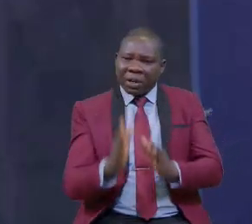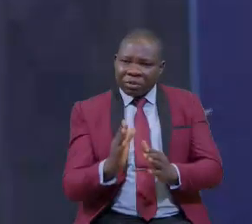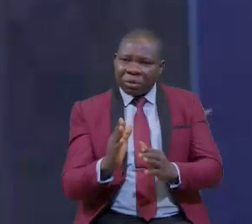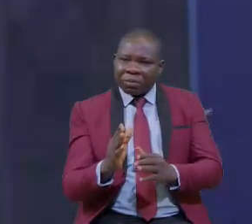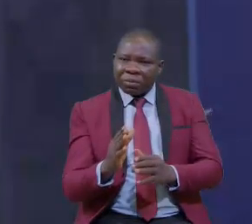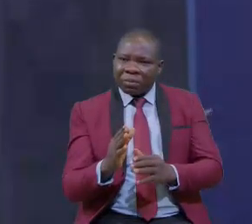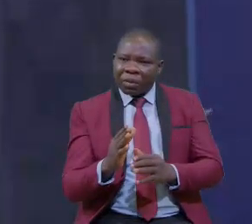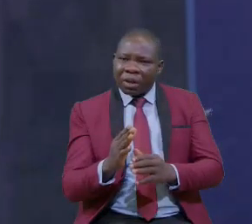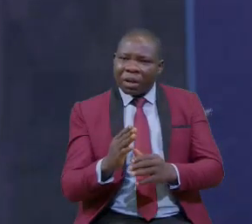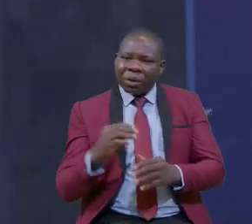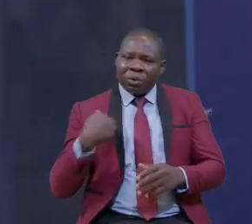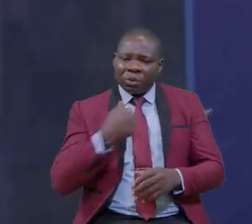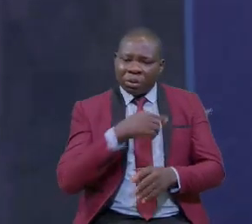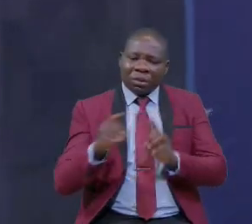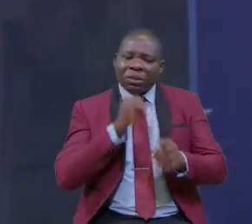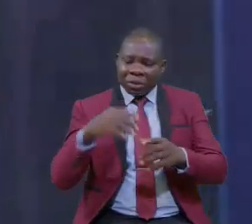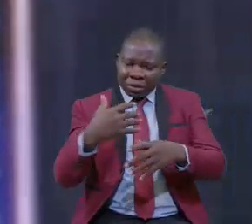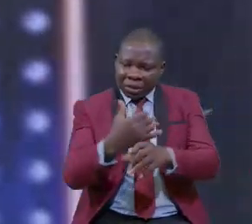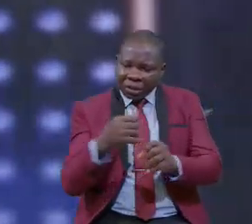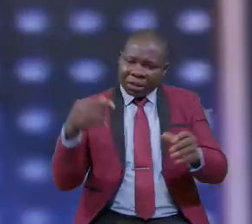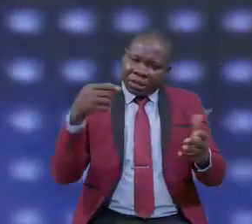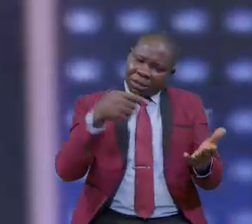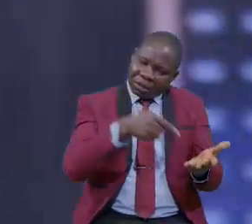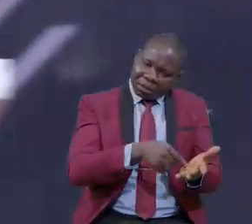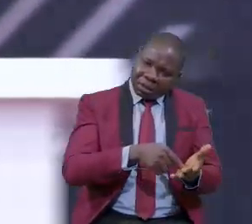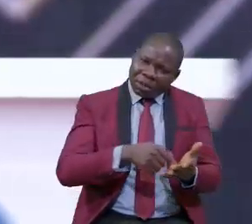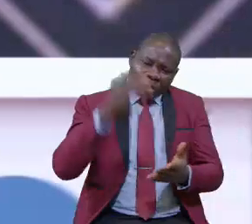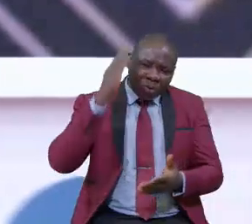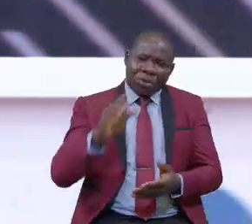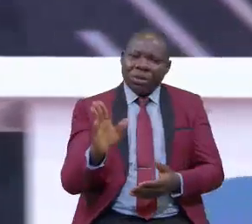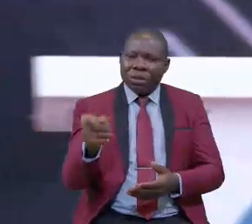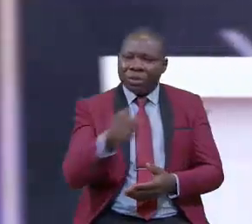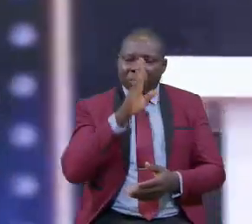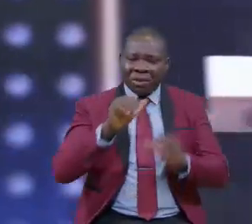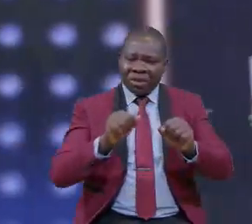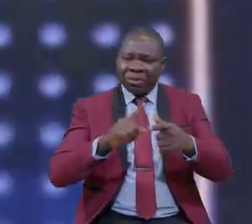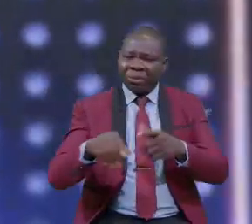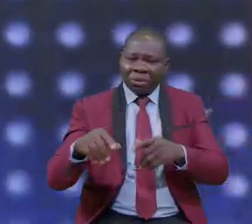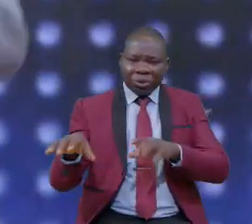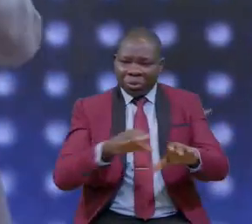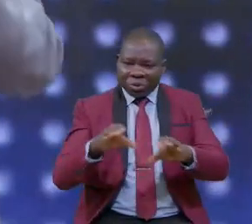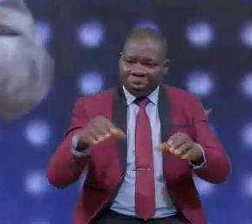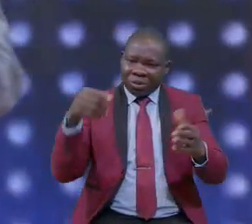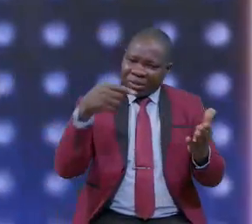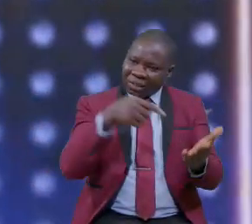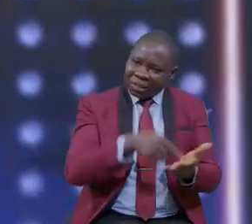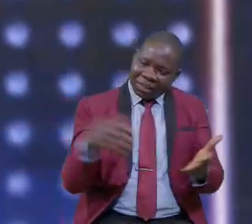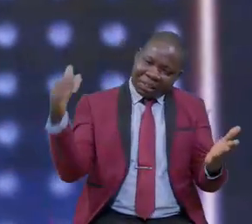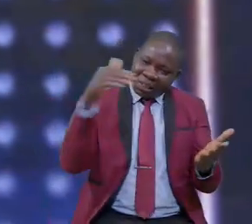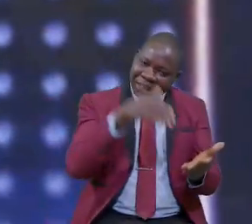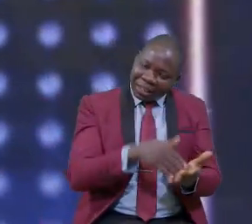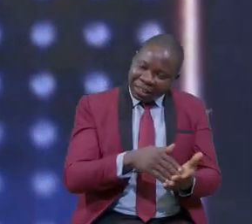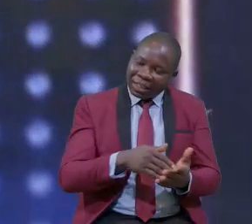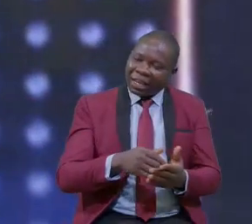I said, I'm here, I'm ready. Because now I run and I walk and I preach and I